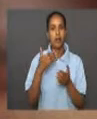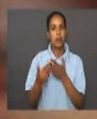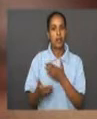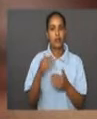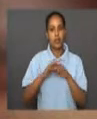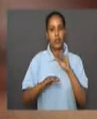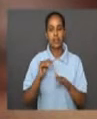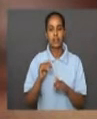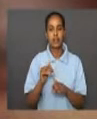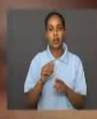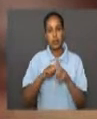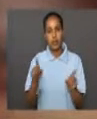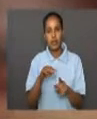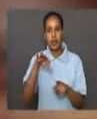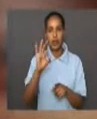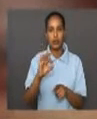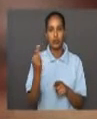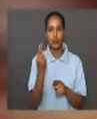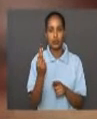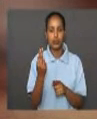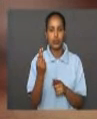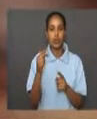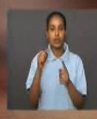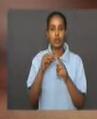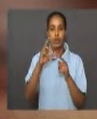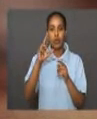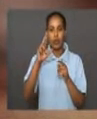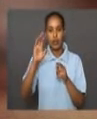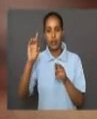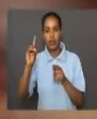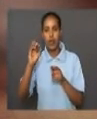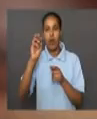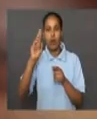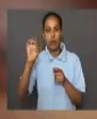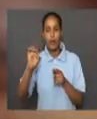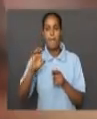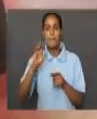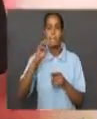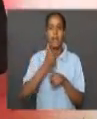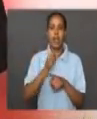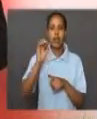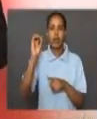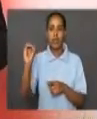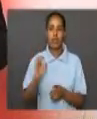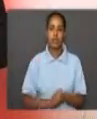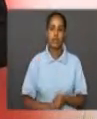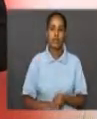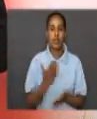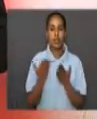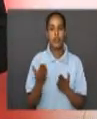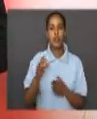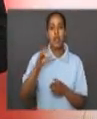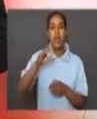plentiful, but it cannot be used to reduce all metal oxides.